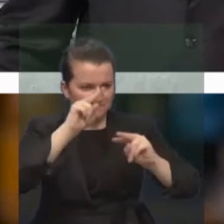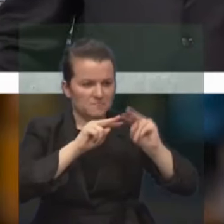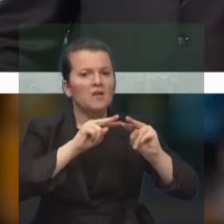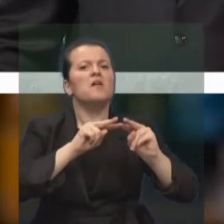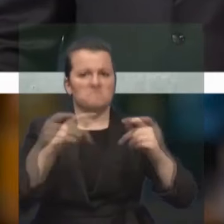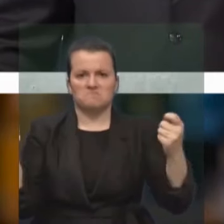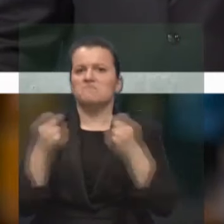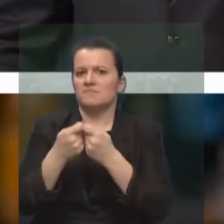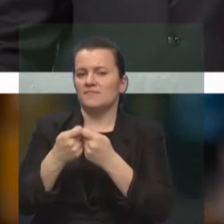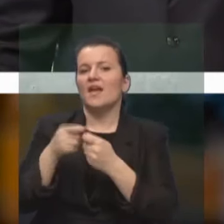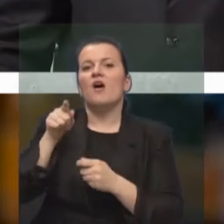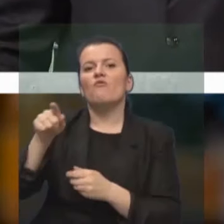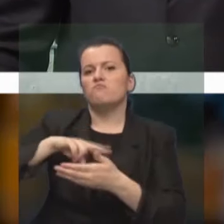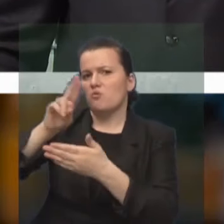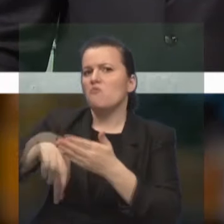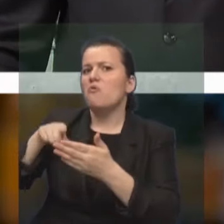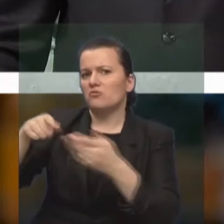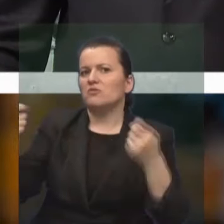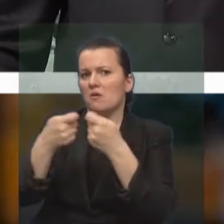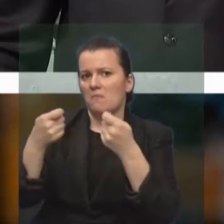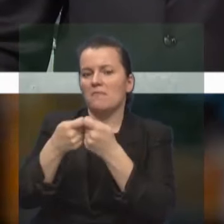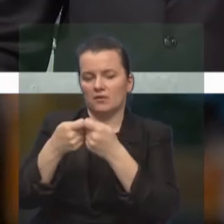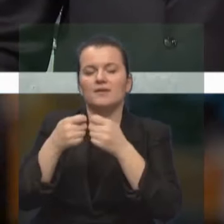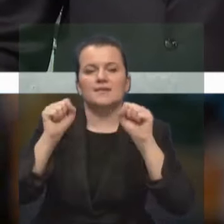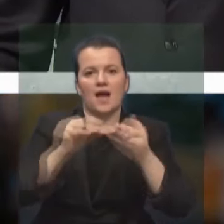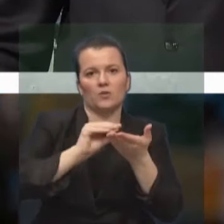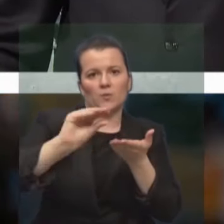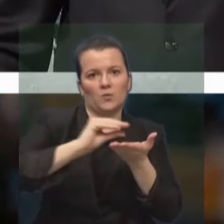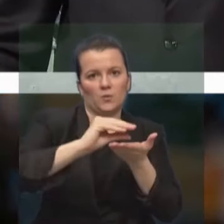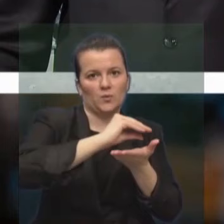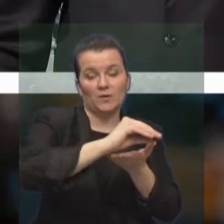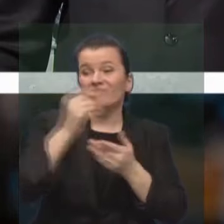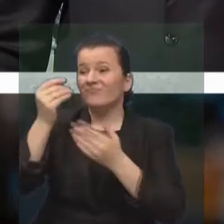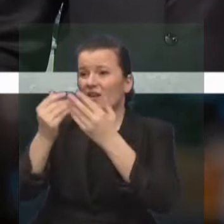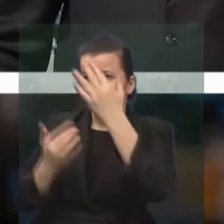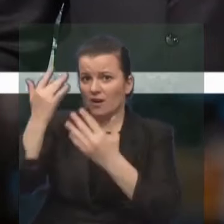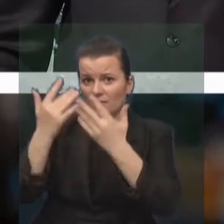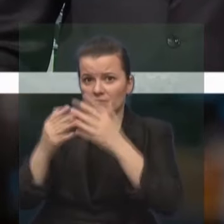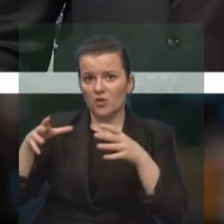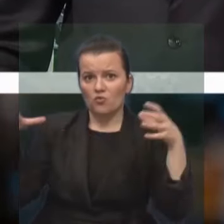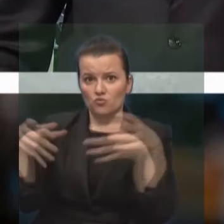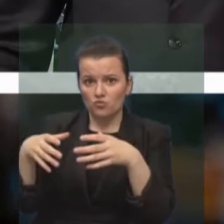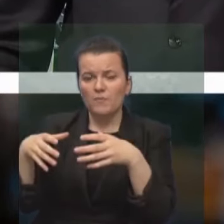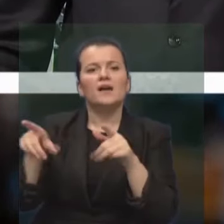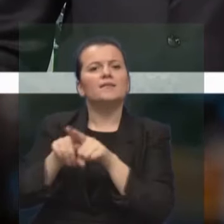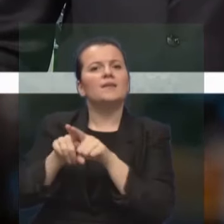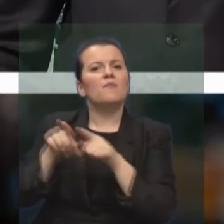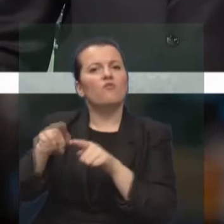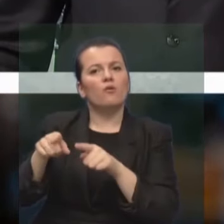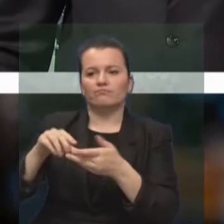We also confirm the figures taken from the company's consolidated financial